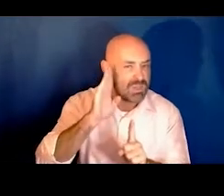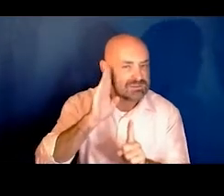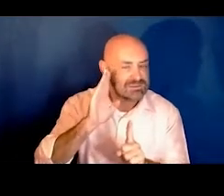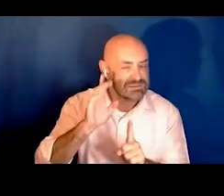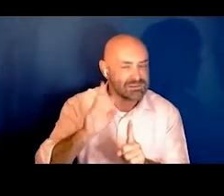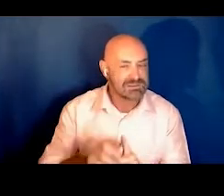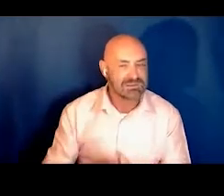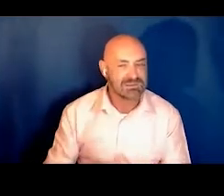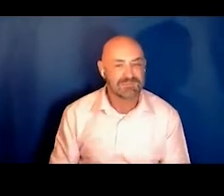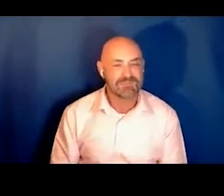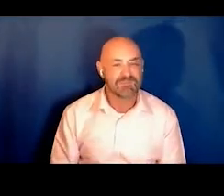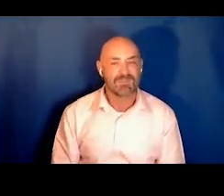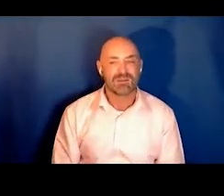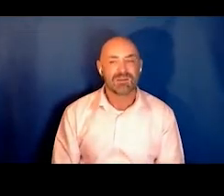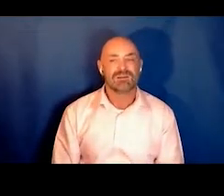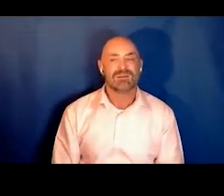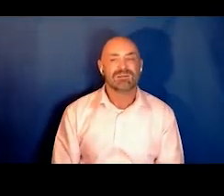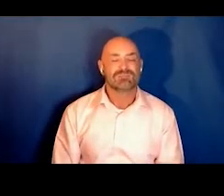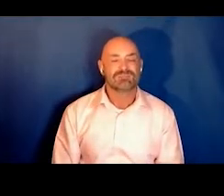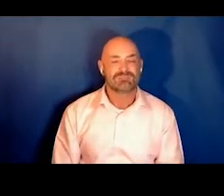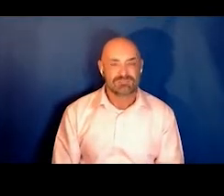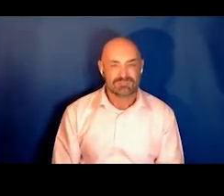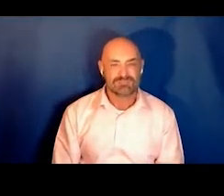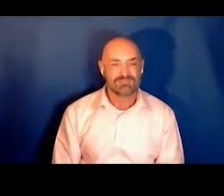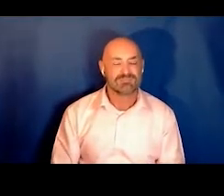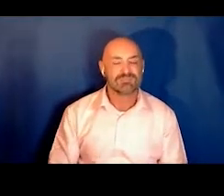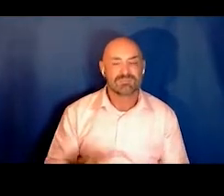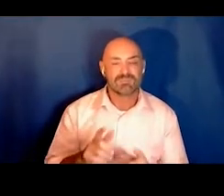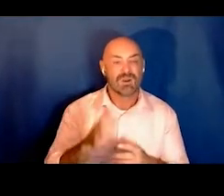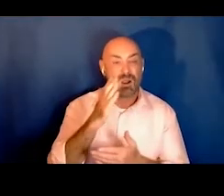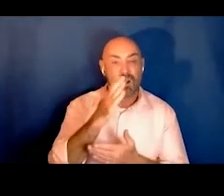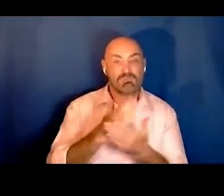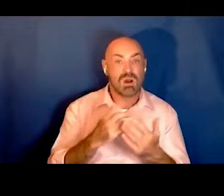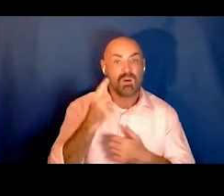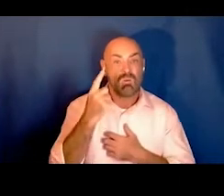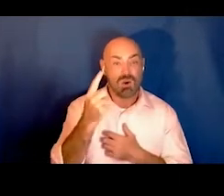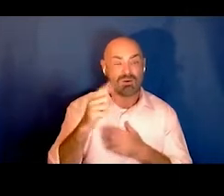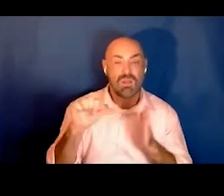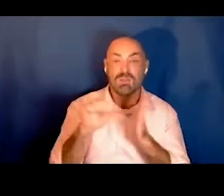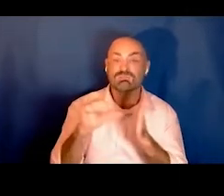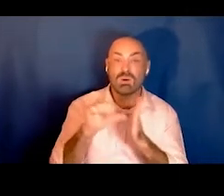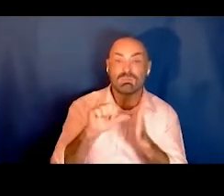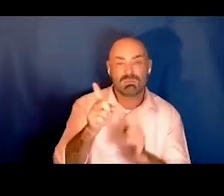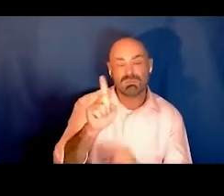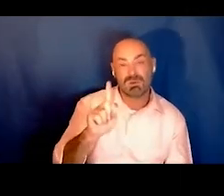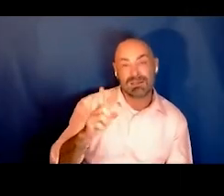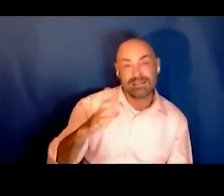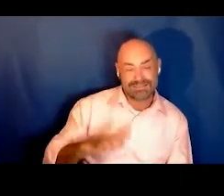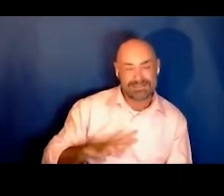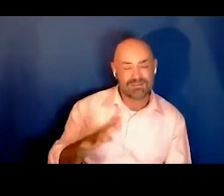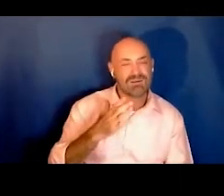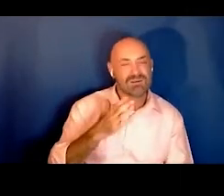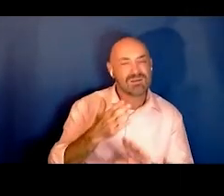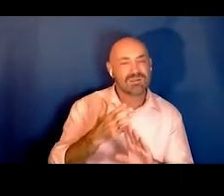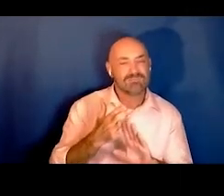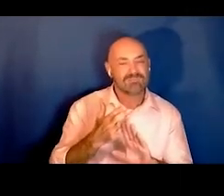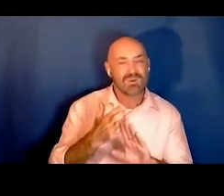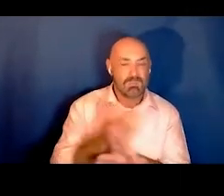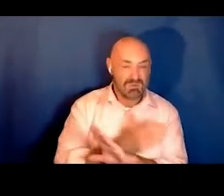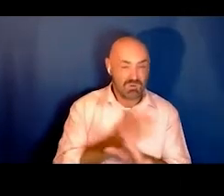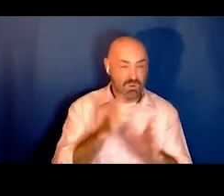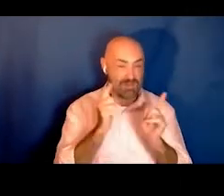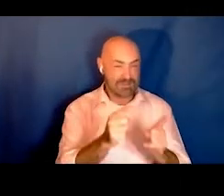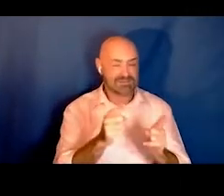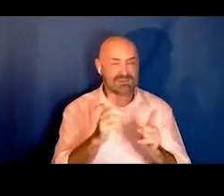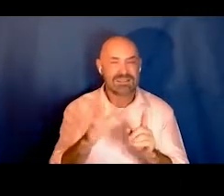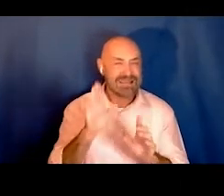So part one, the problem and the need. And before we go into this, we'd like to